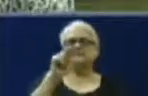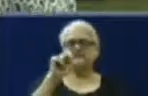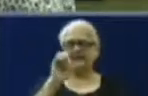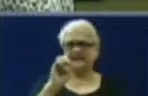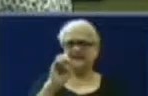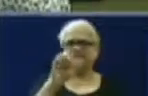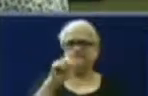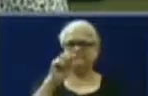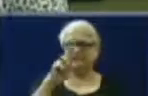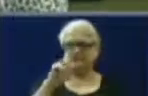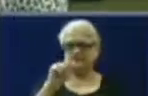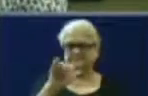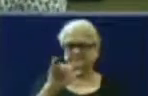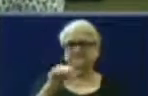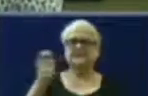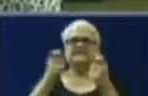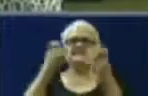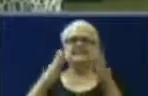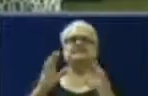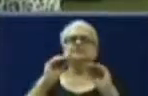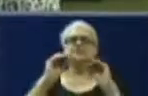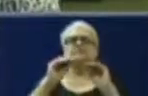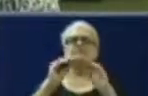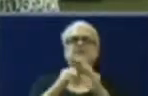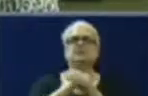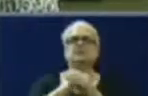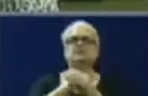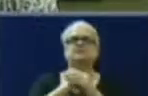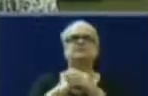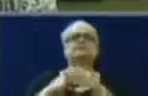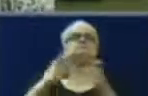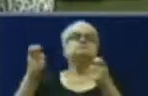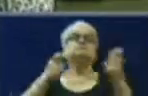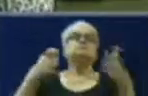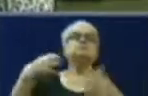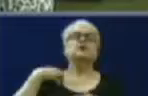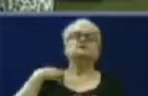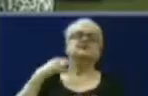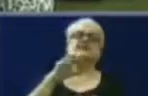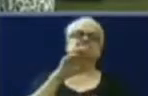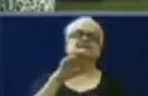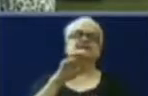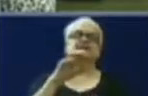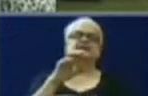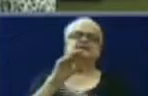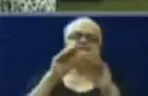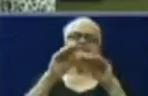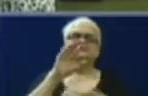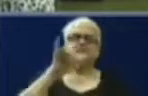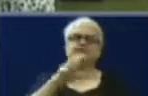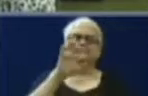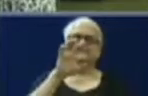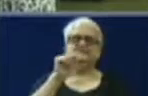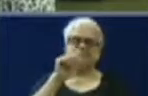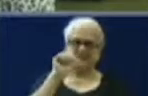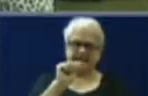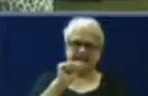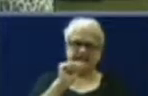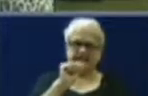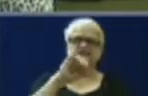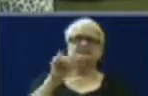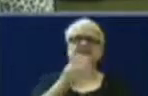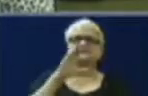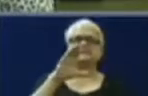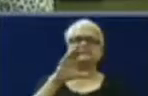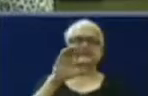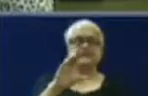Executive Director of the Jefferson County Teachers Association. I come before you this evening on behalf of the members of the JCTA who currently teach at the